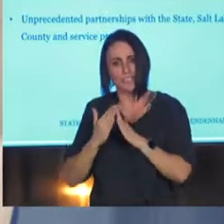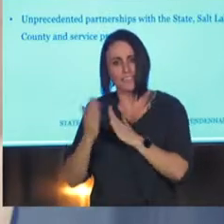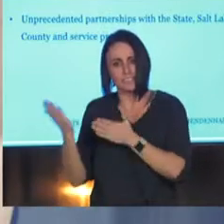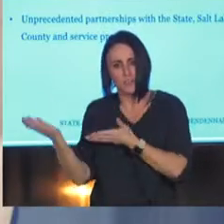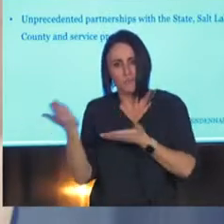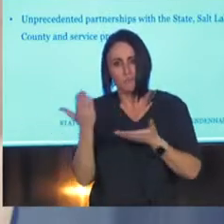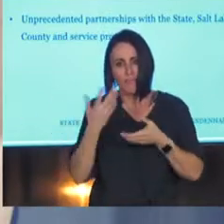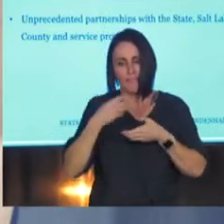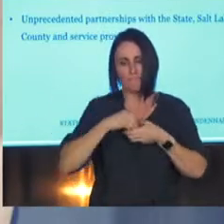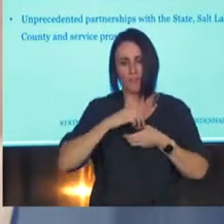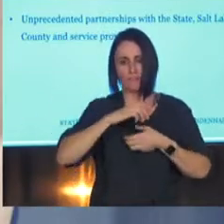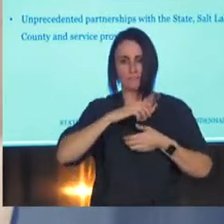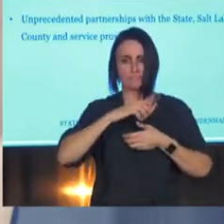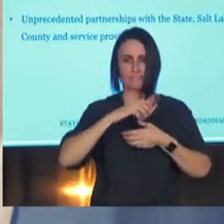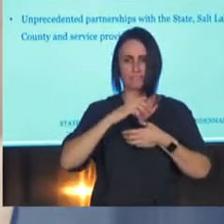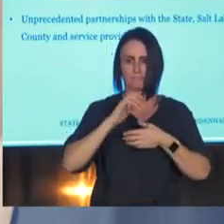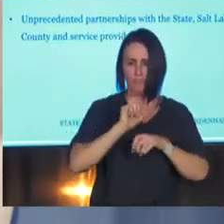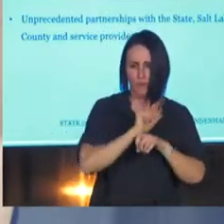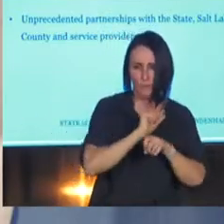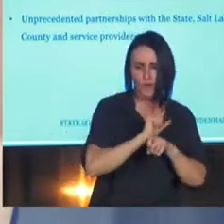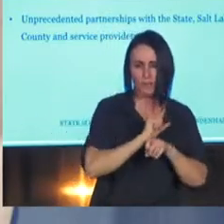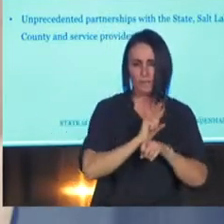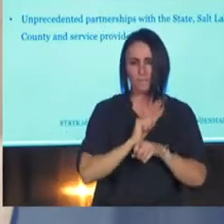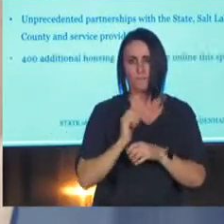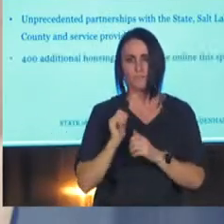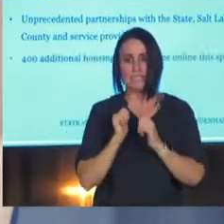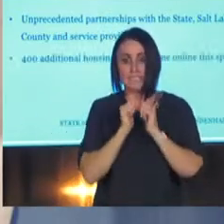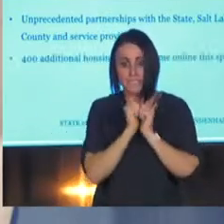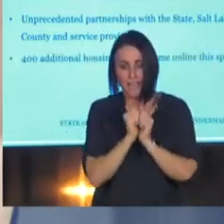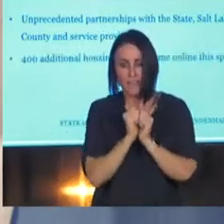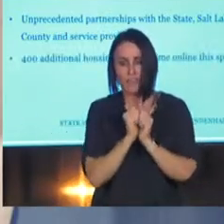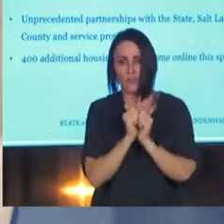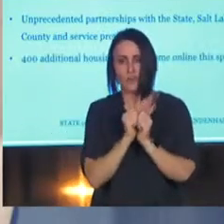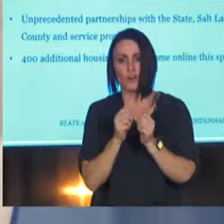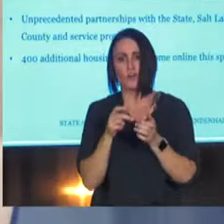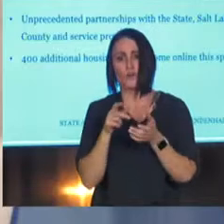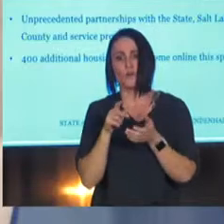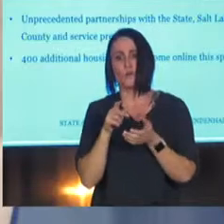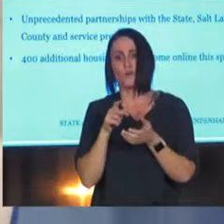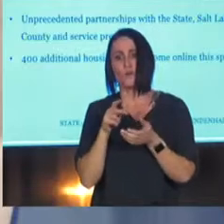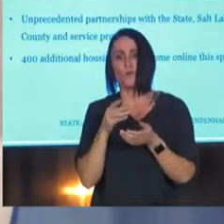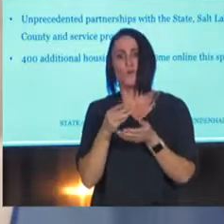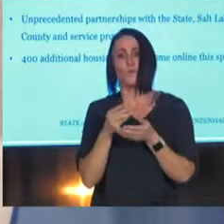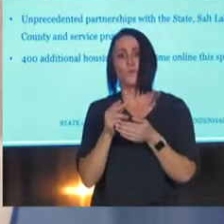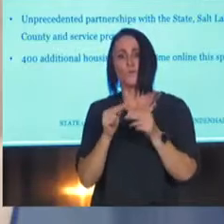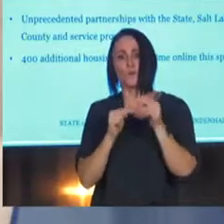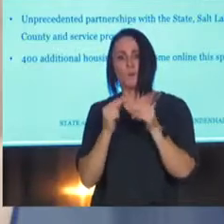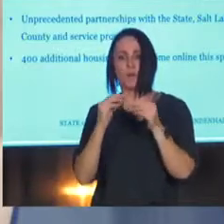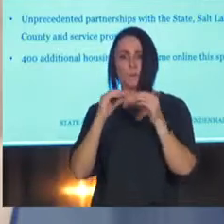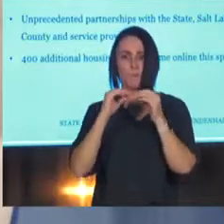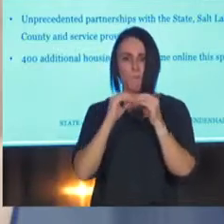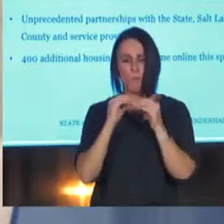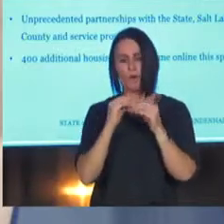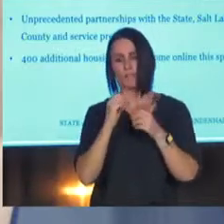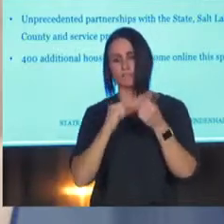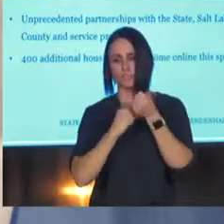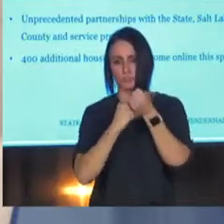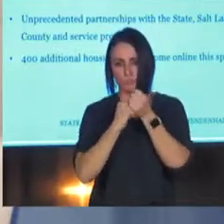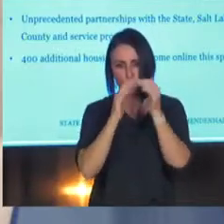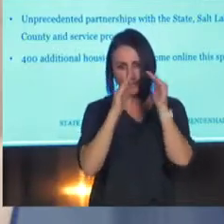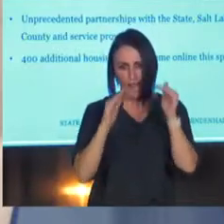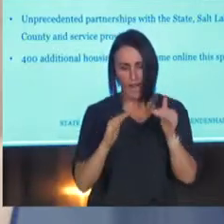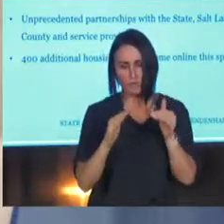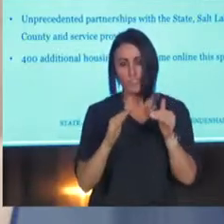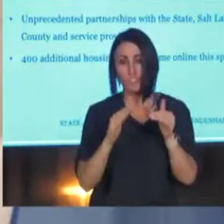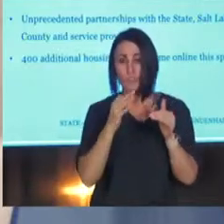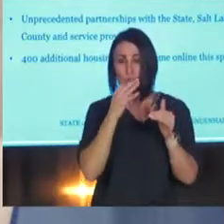for this work. Together, we funded more than 400 new permanent and transitional supportive housing units opening